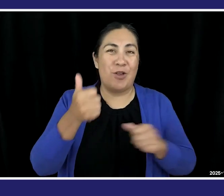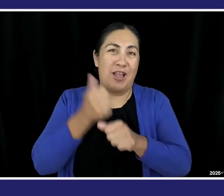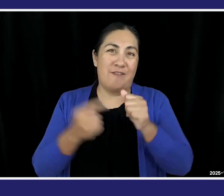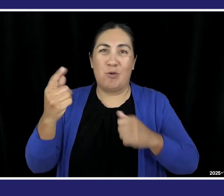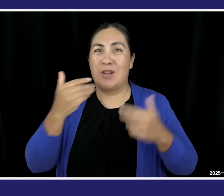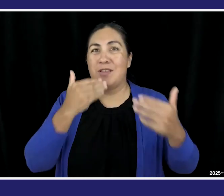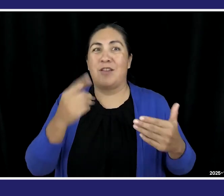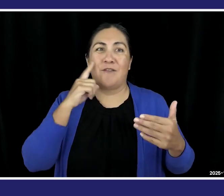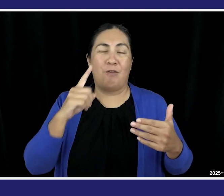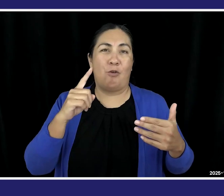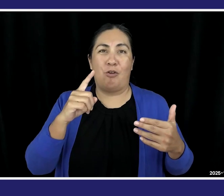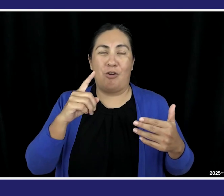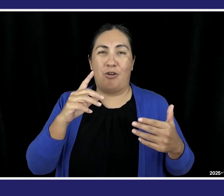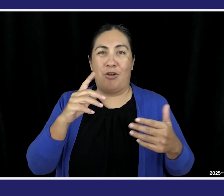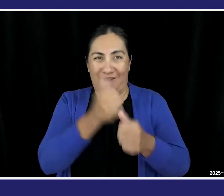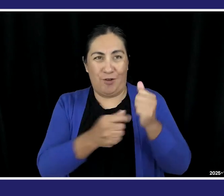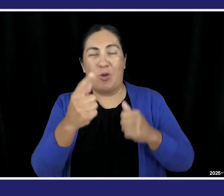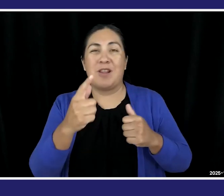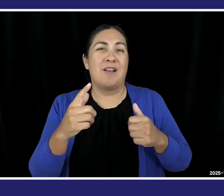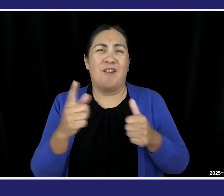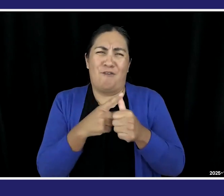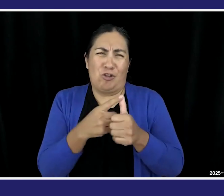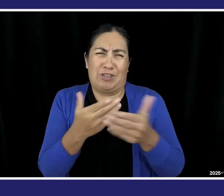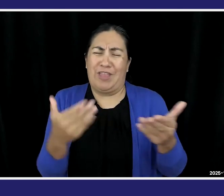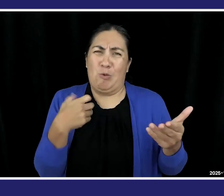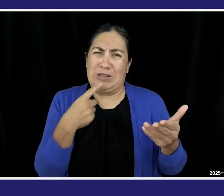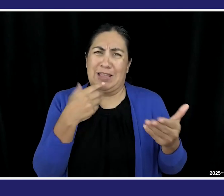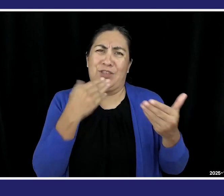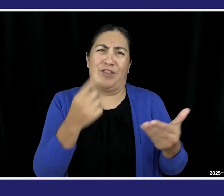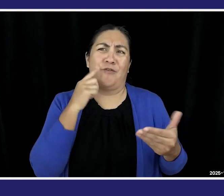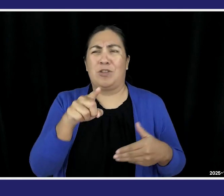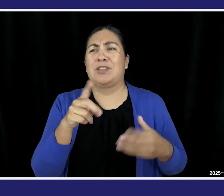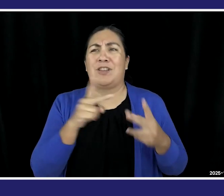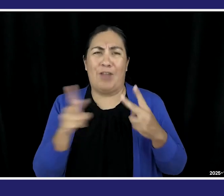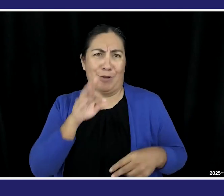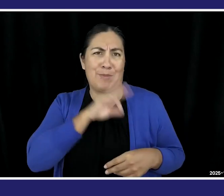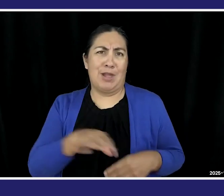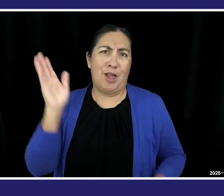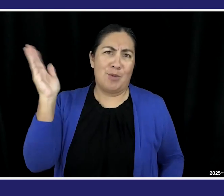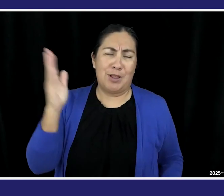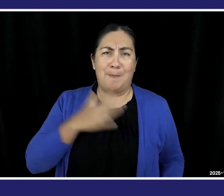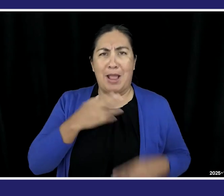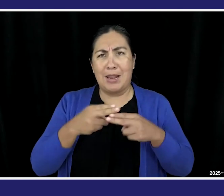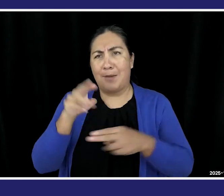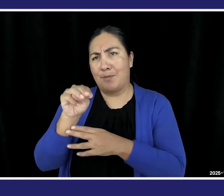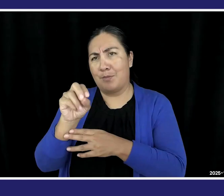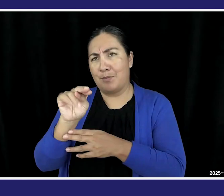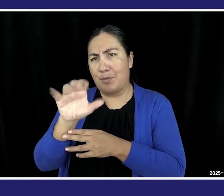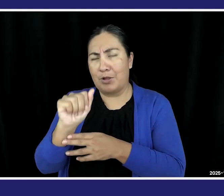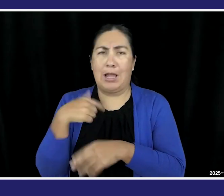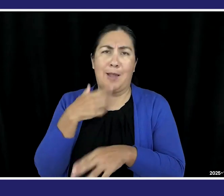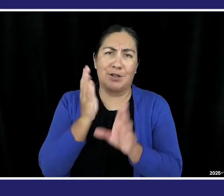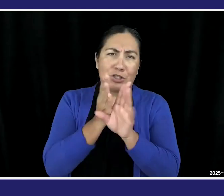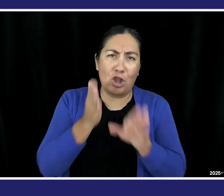everyone. Thank you, first of all, this very useful presentation. My name is Monica. I'm a